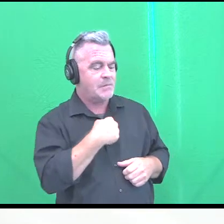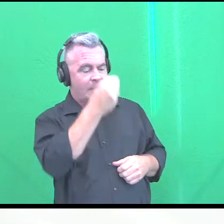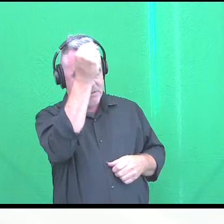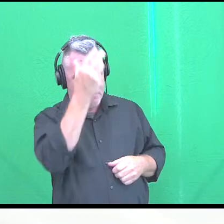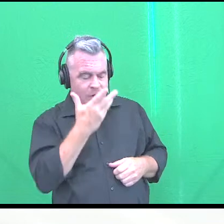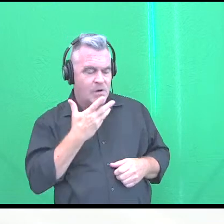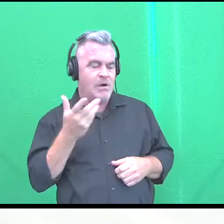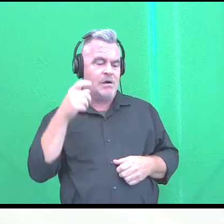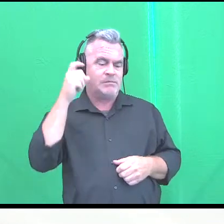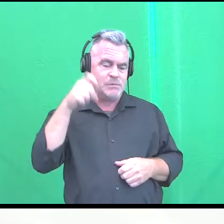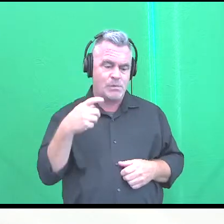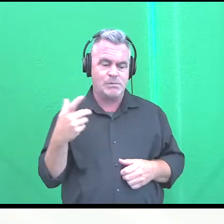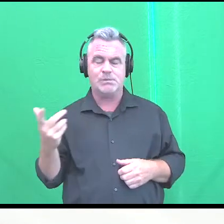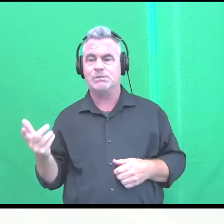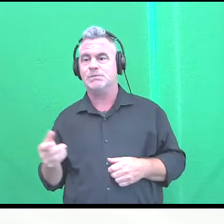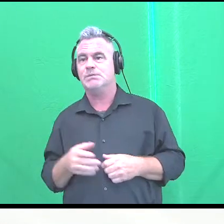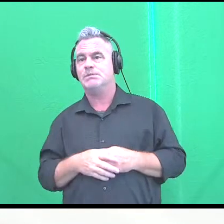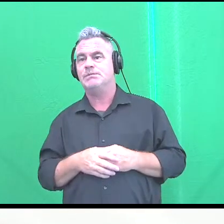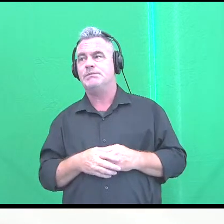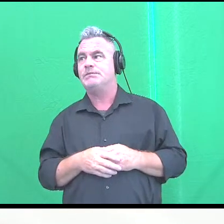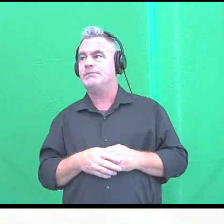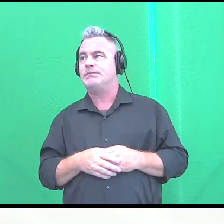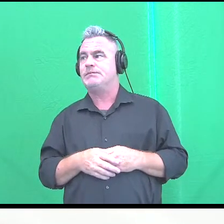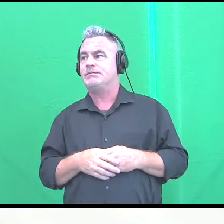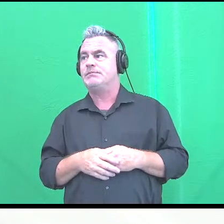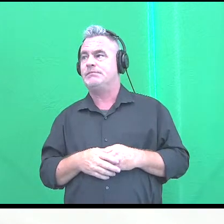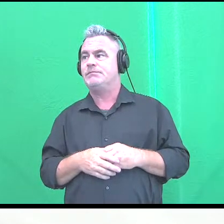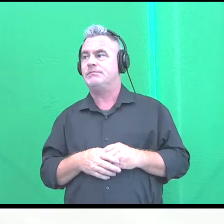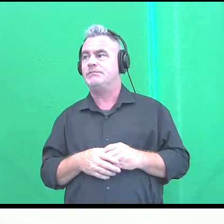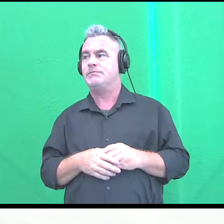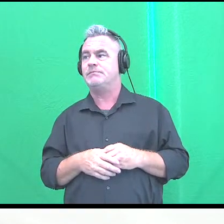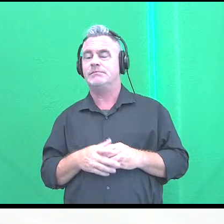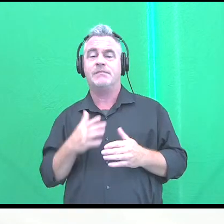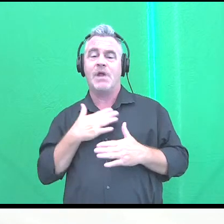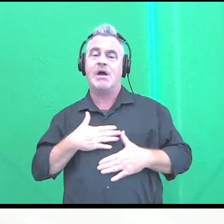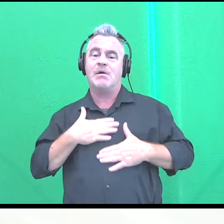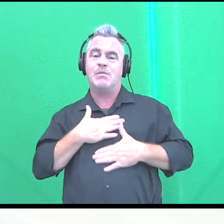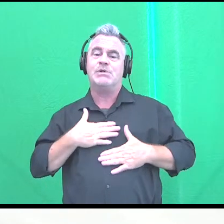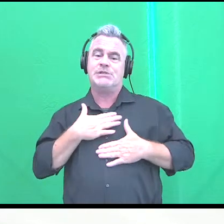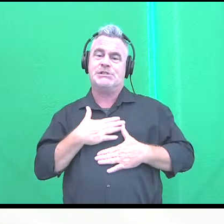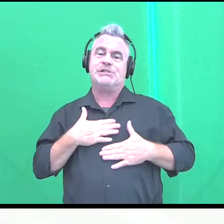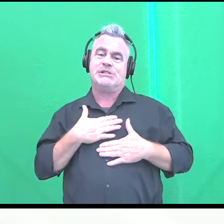do. You know, I mean, I appreciate the